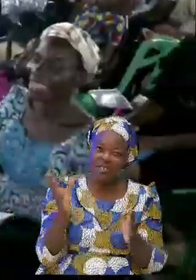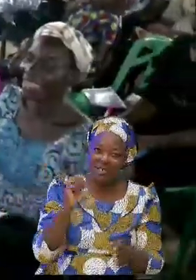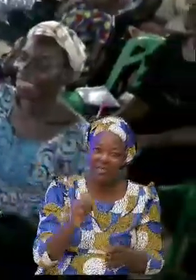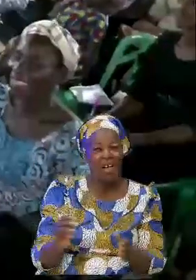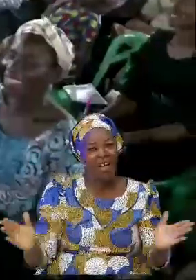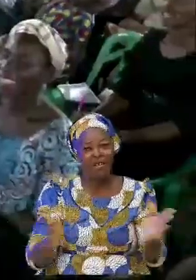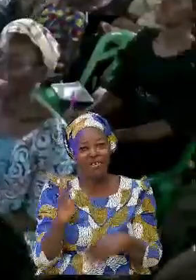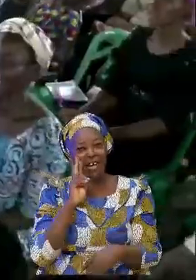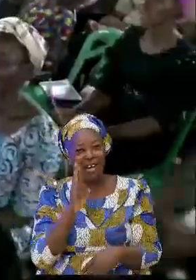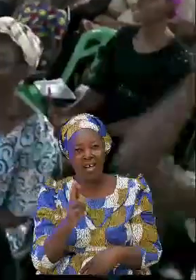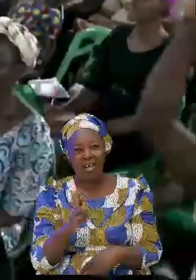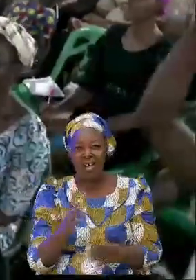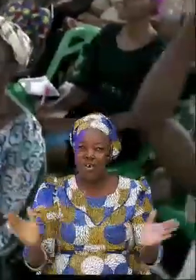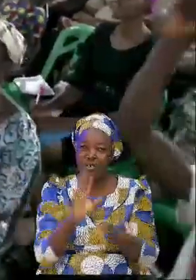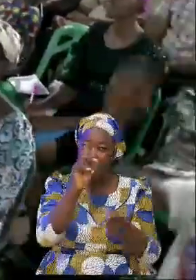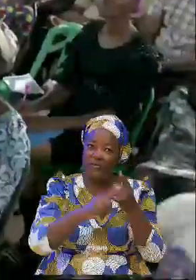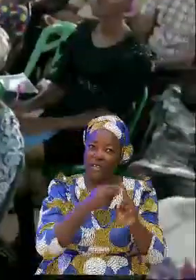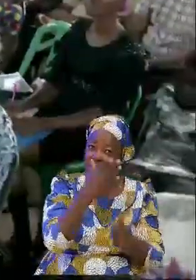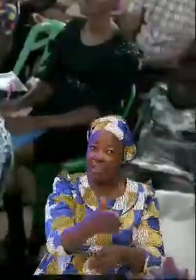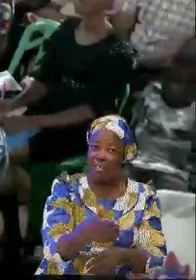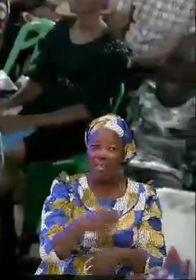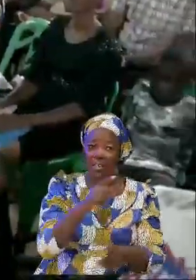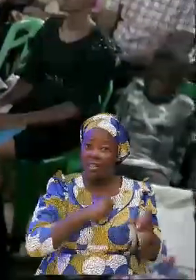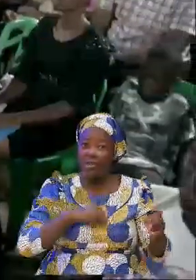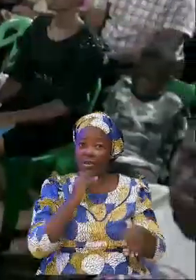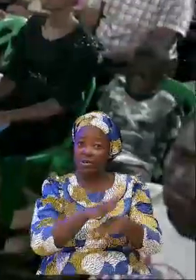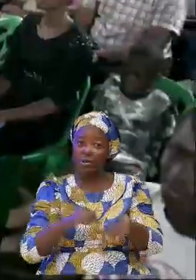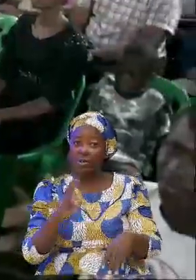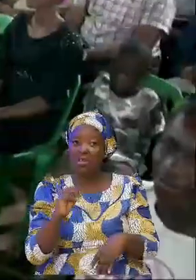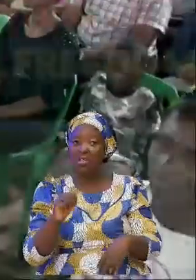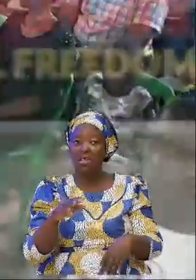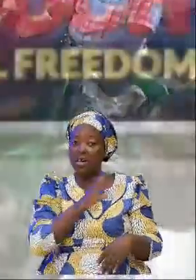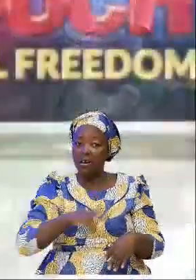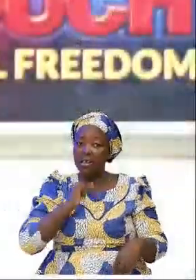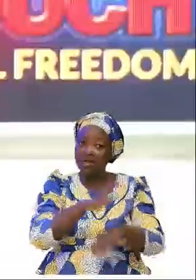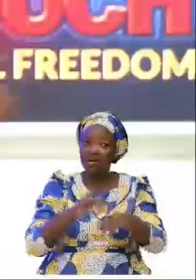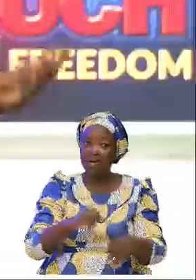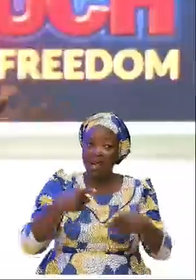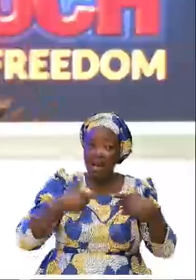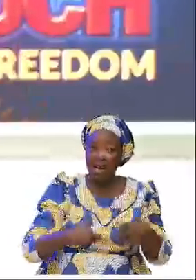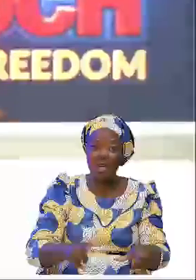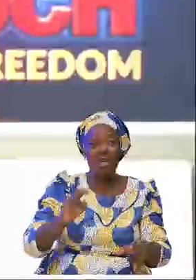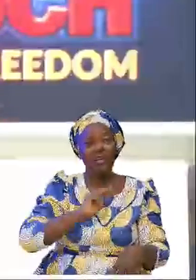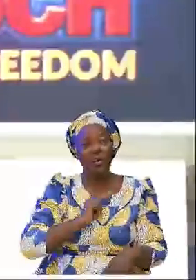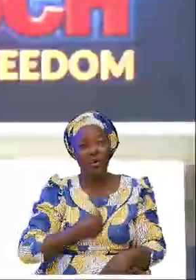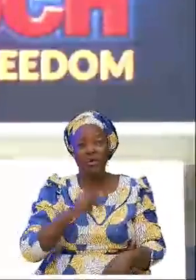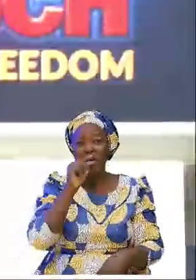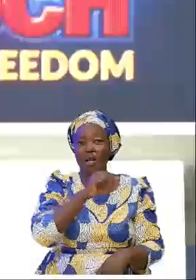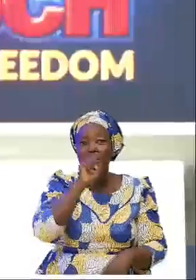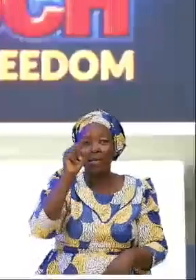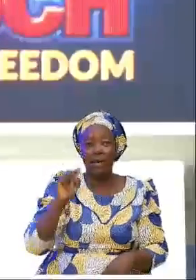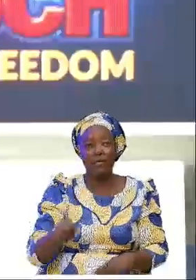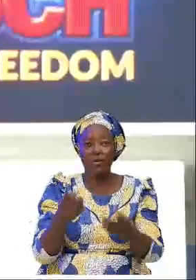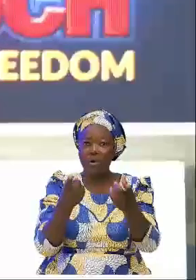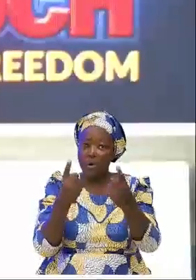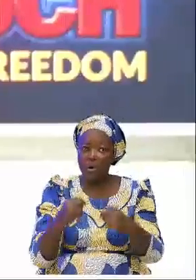your life. Encourage him, encourage her, encourage your friend there. The Lord is calling, Christ is